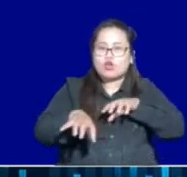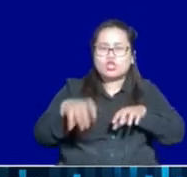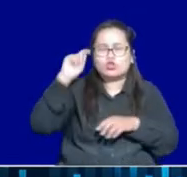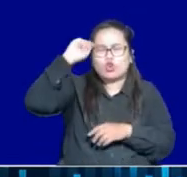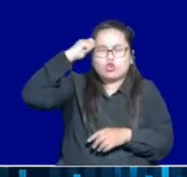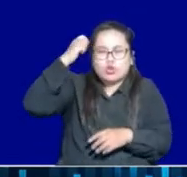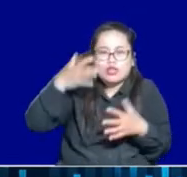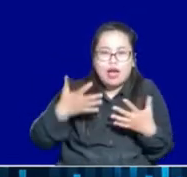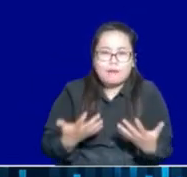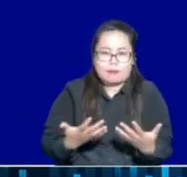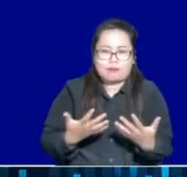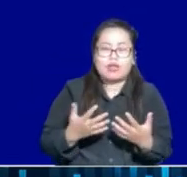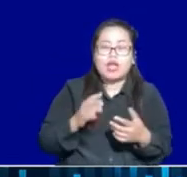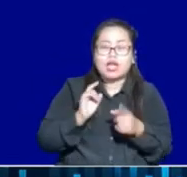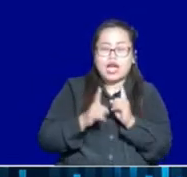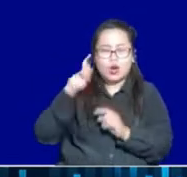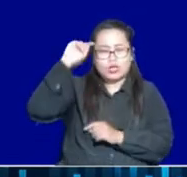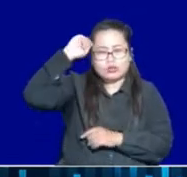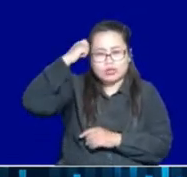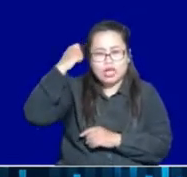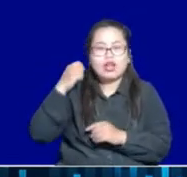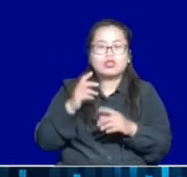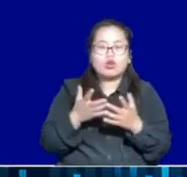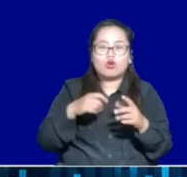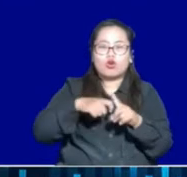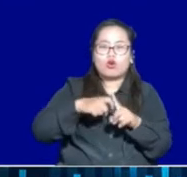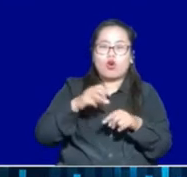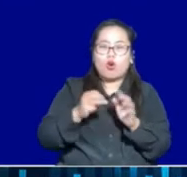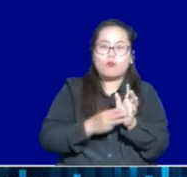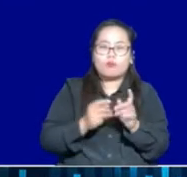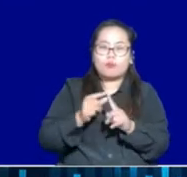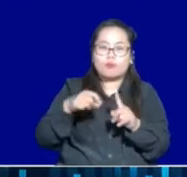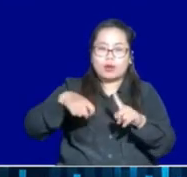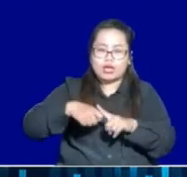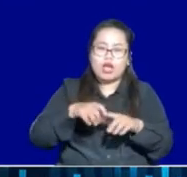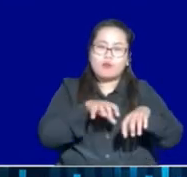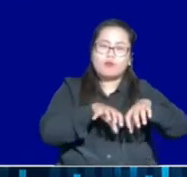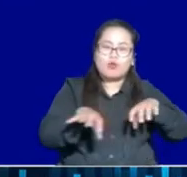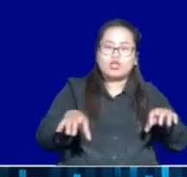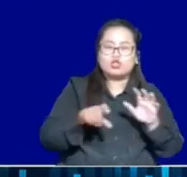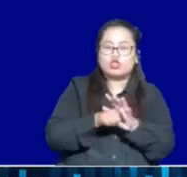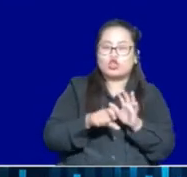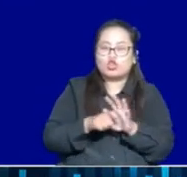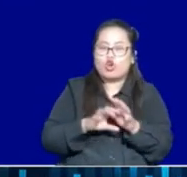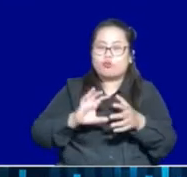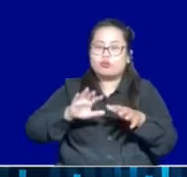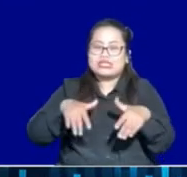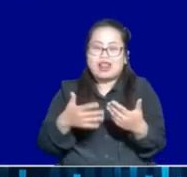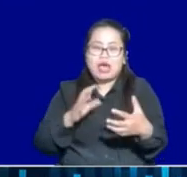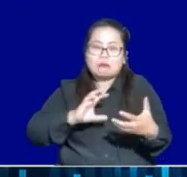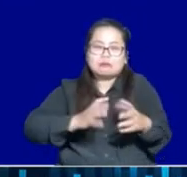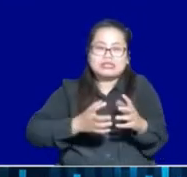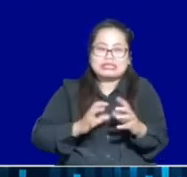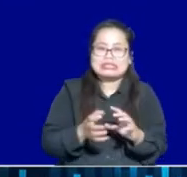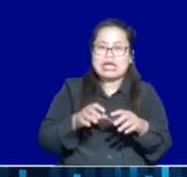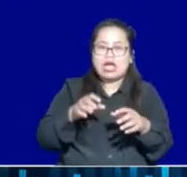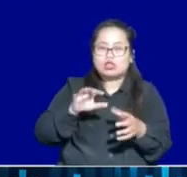complexity. Complex products are things like machinery, chemicals, electronics.